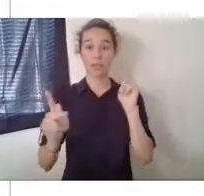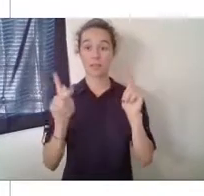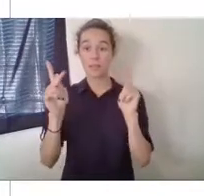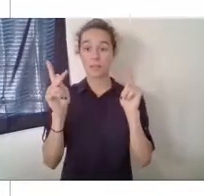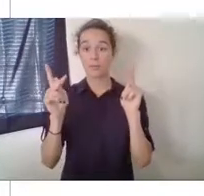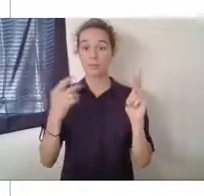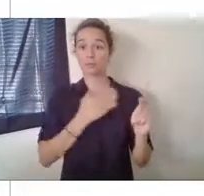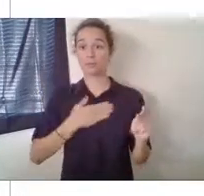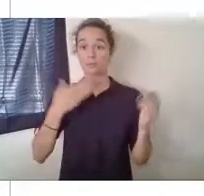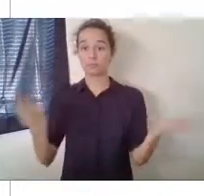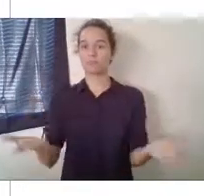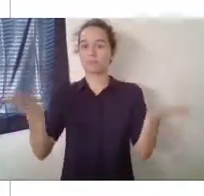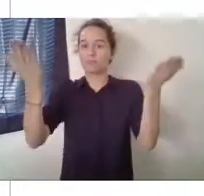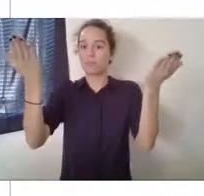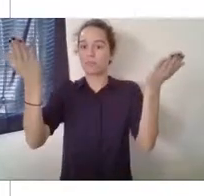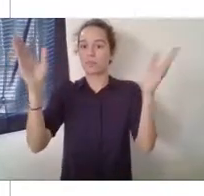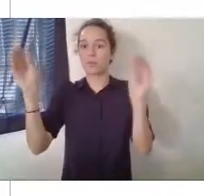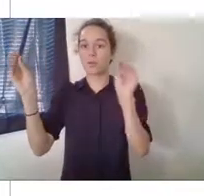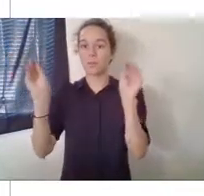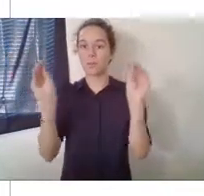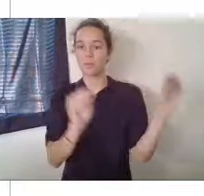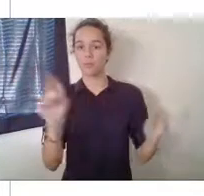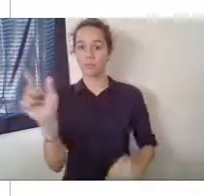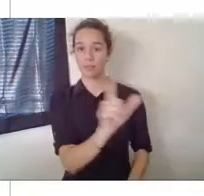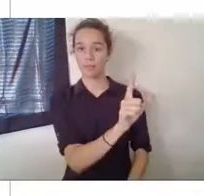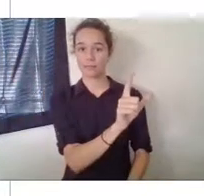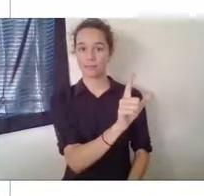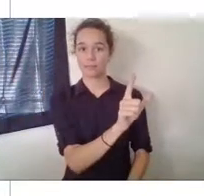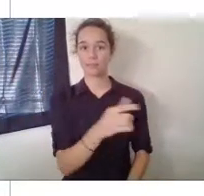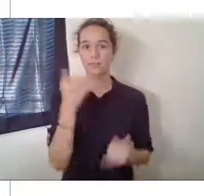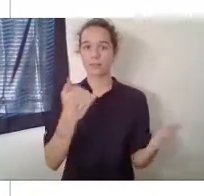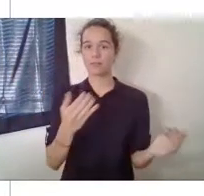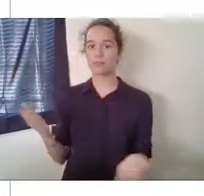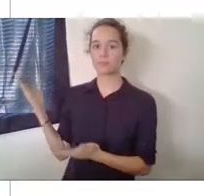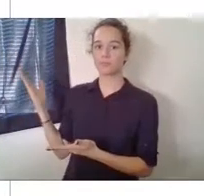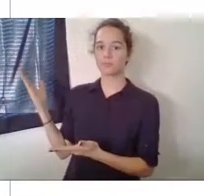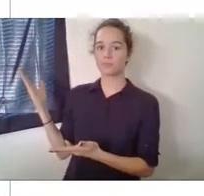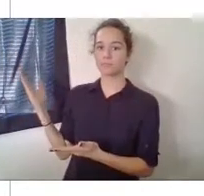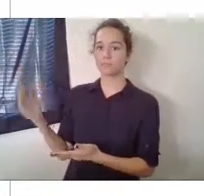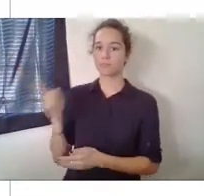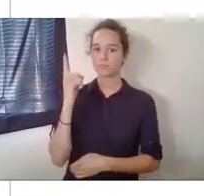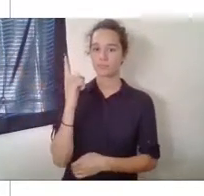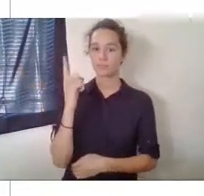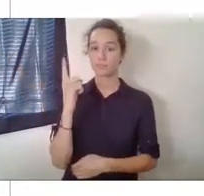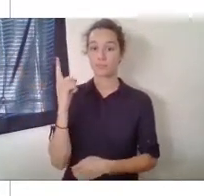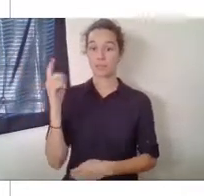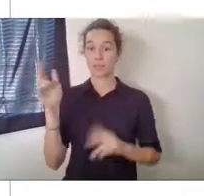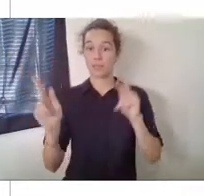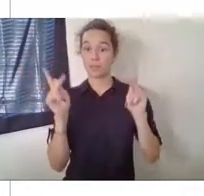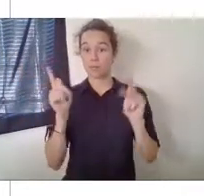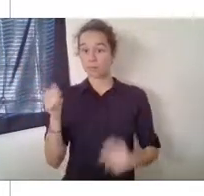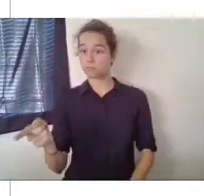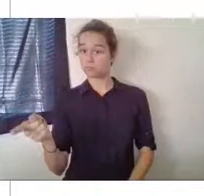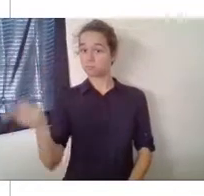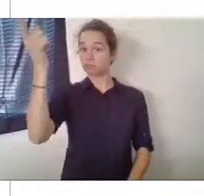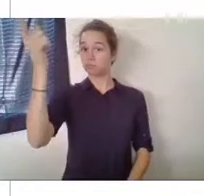I'll do it slightly different this time. People on the left, right, please rise and move to the left. One more time. People